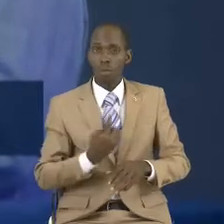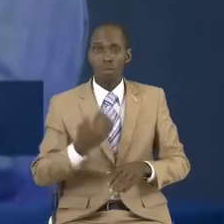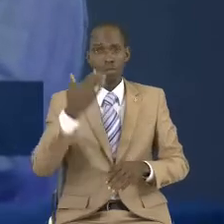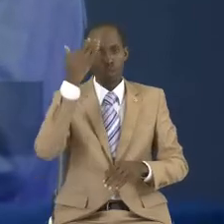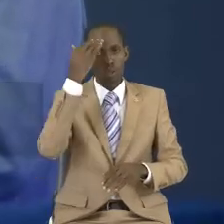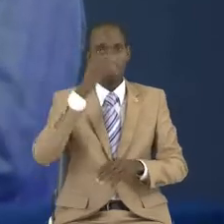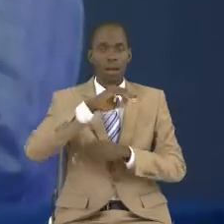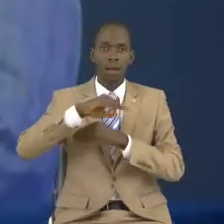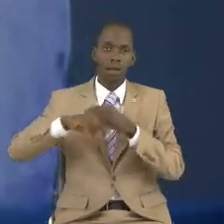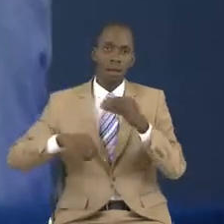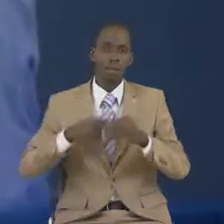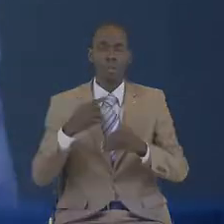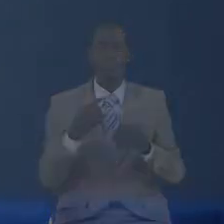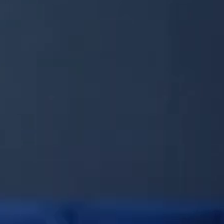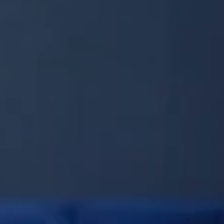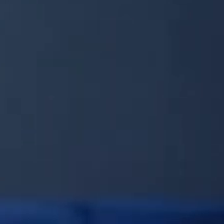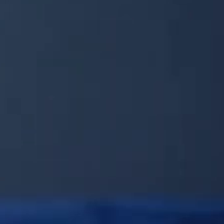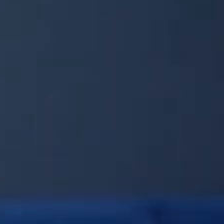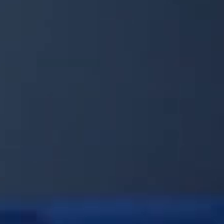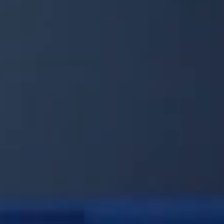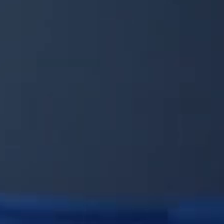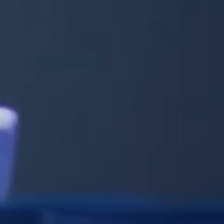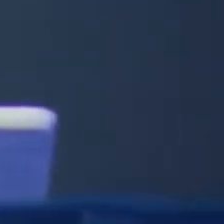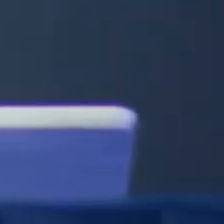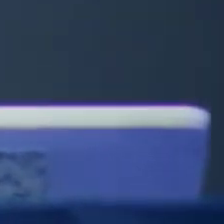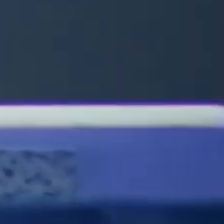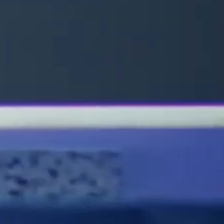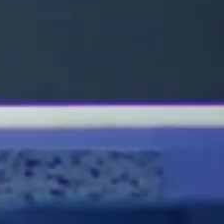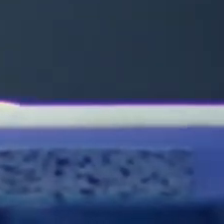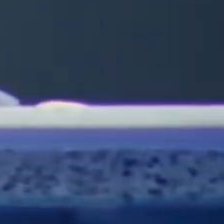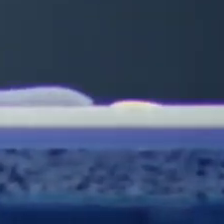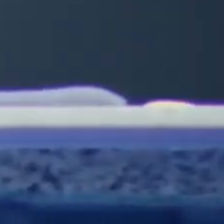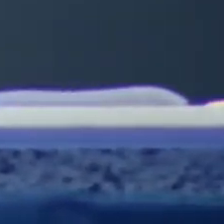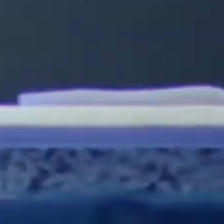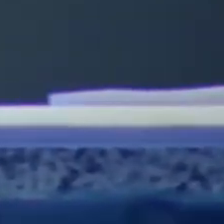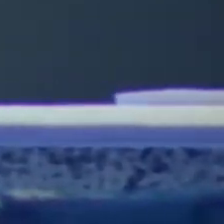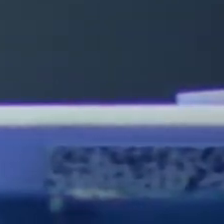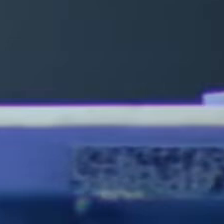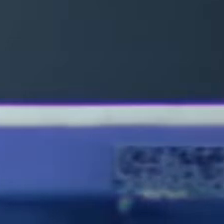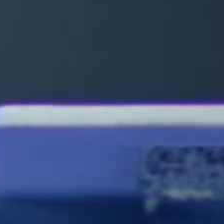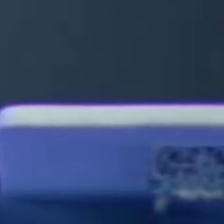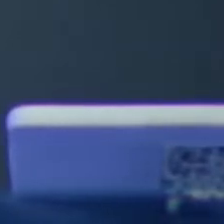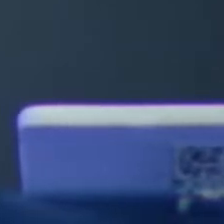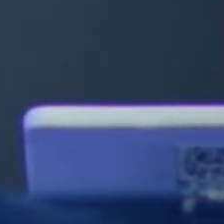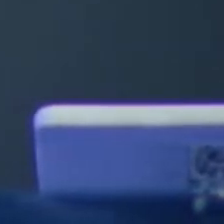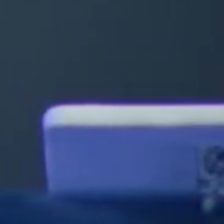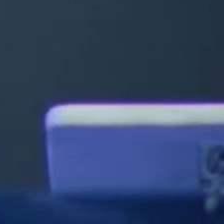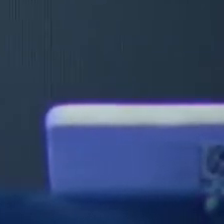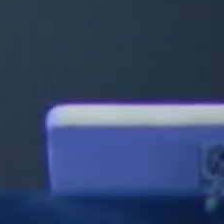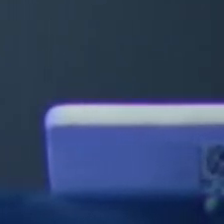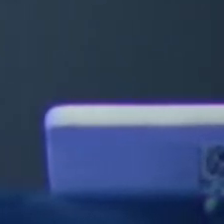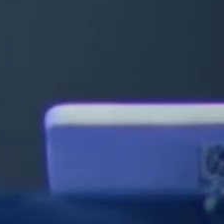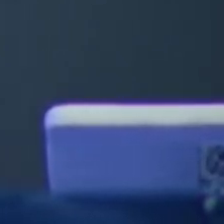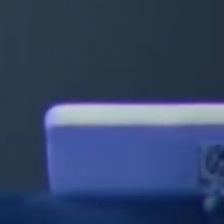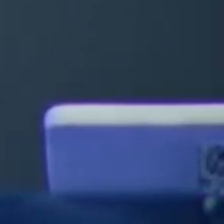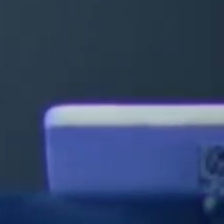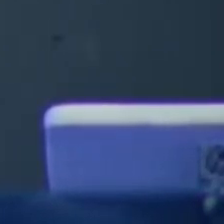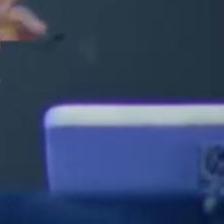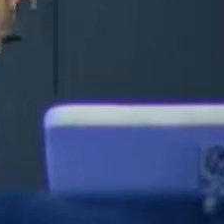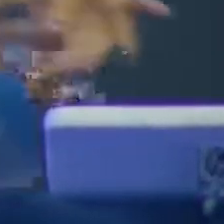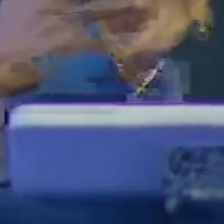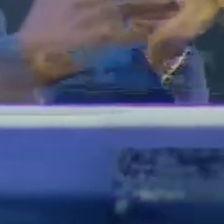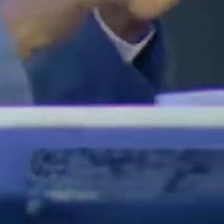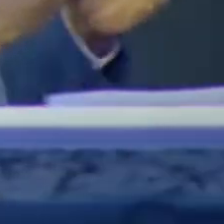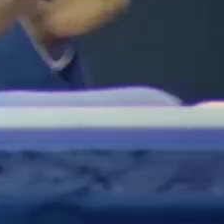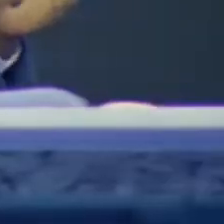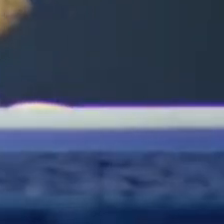dominion and when god created man the purpose of god the plan of god